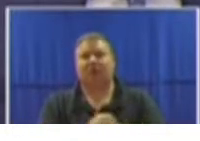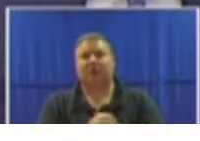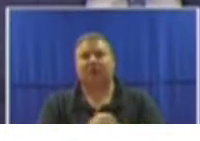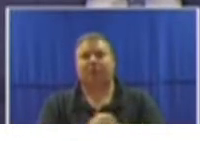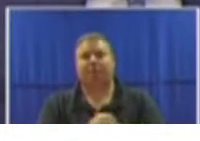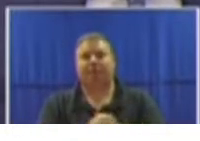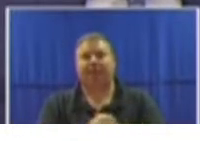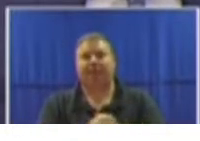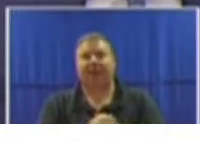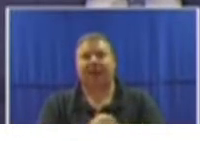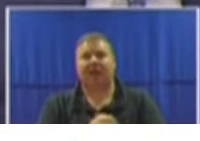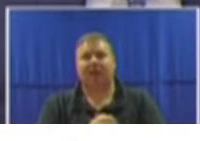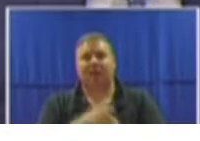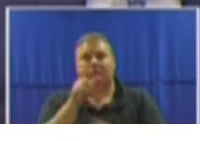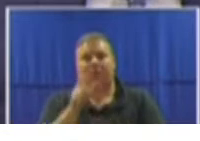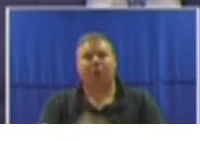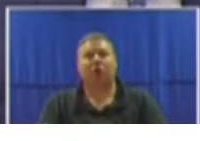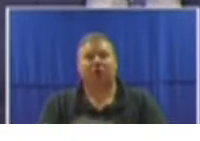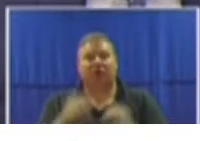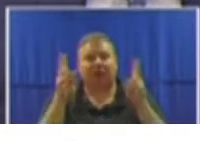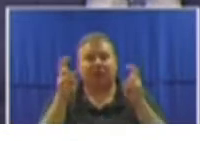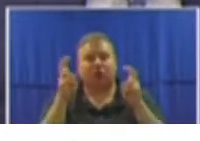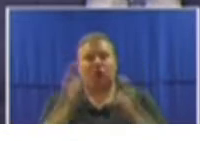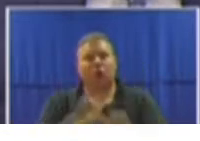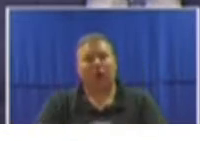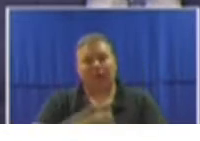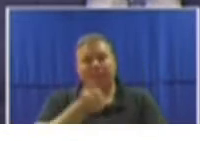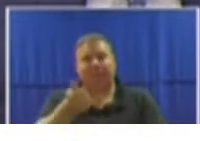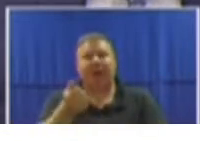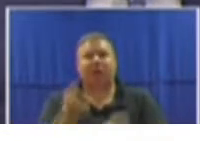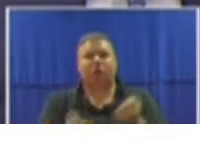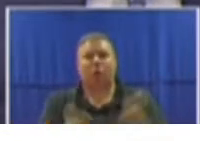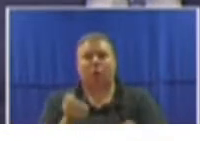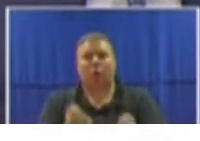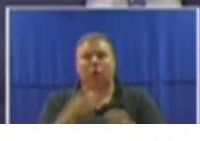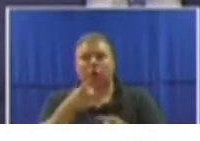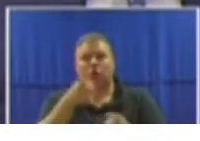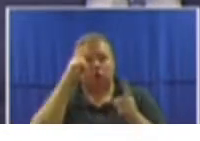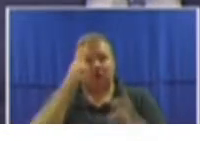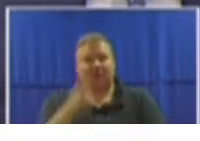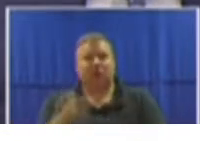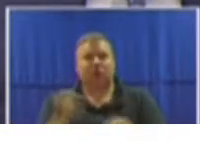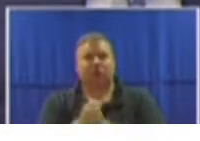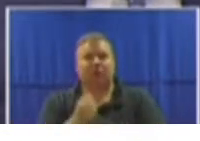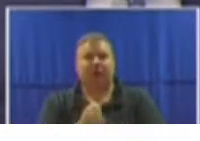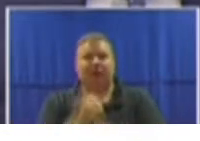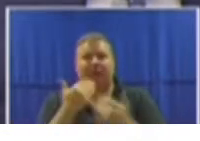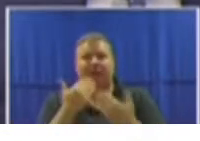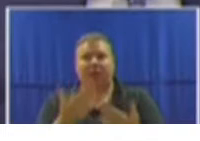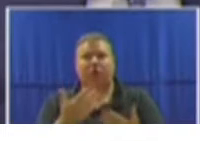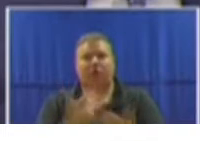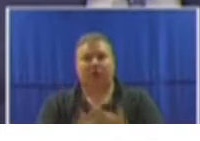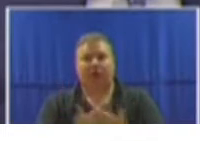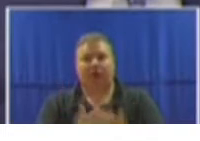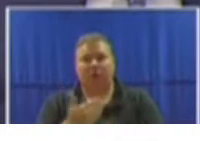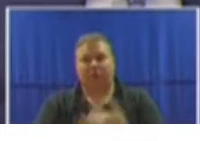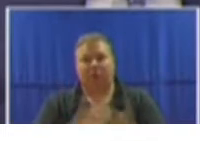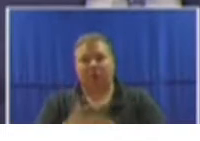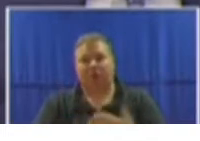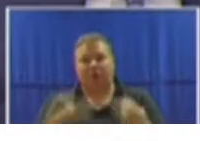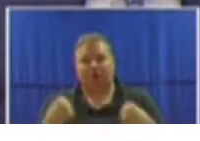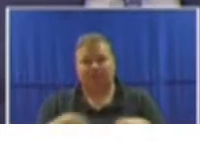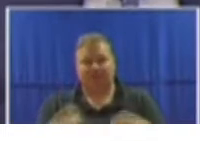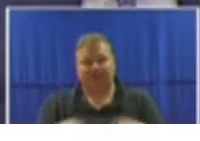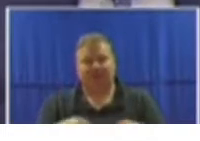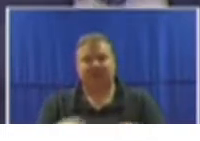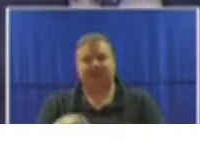the person must take this matter back to the court. You have made your ruling. Thank you very much. Can we proceed with the business of this House?